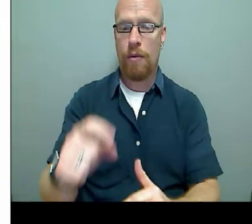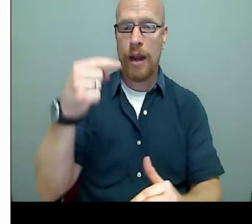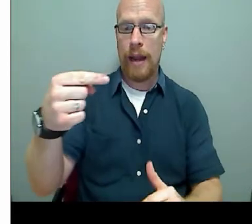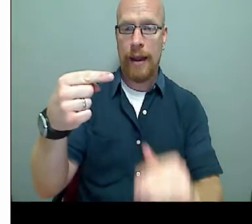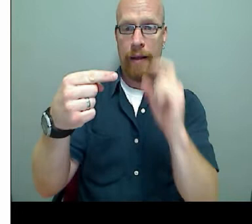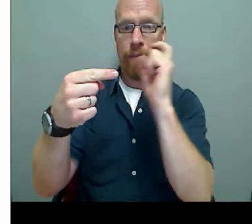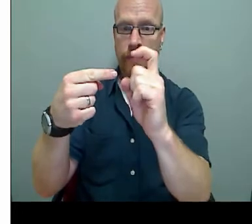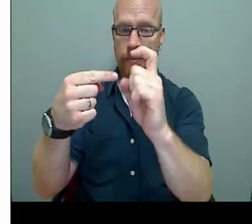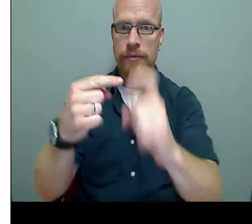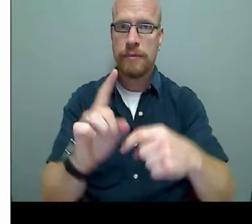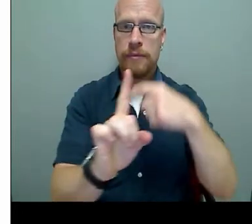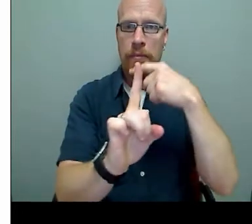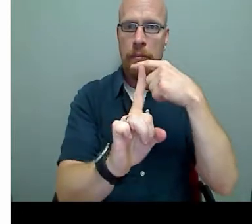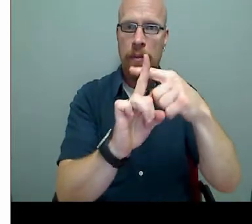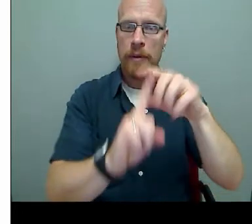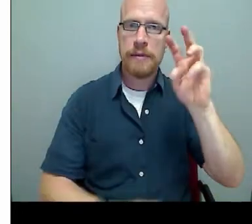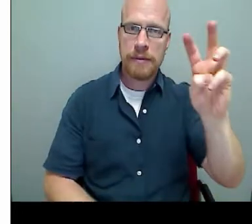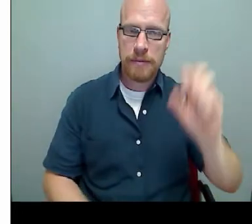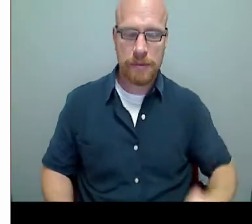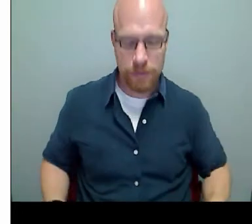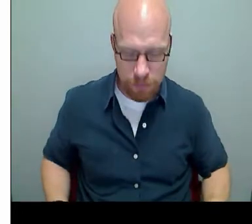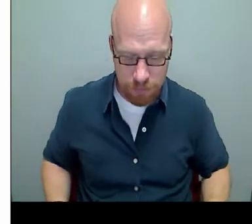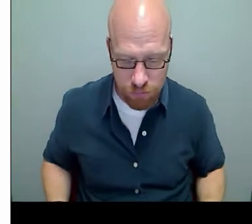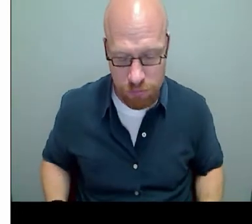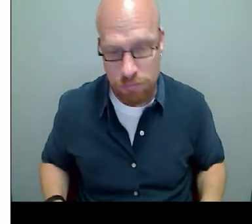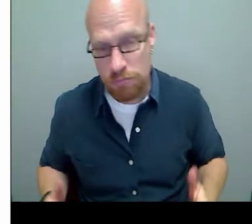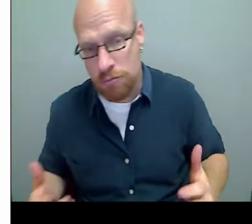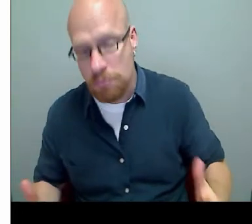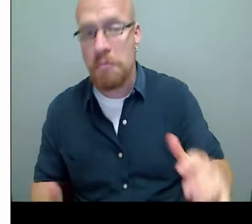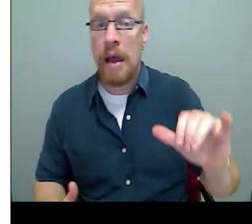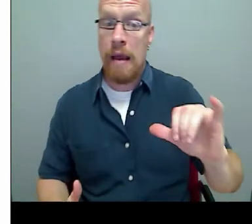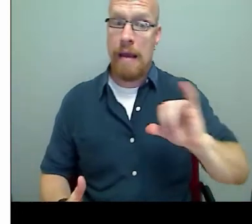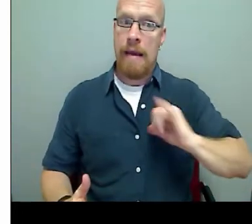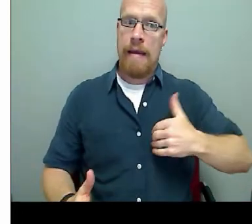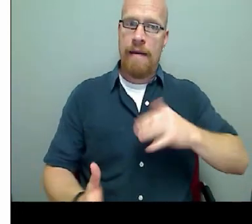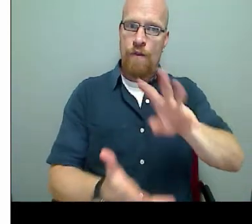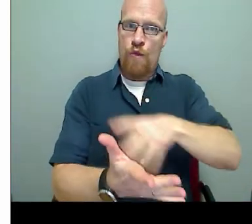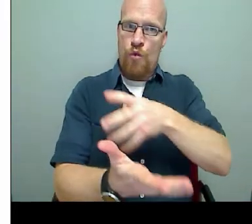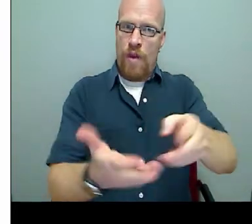equals negative x plus 6.